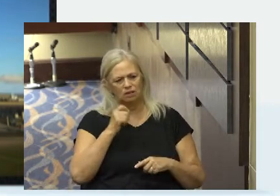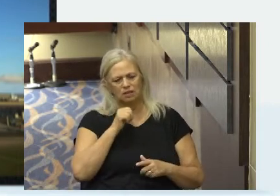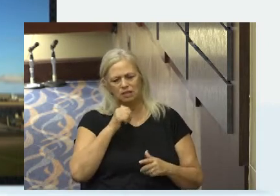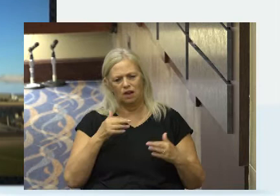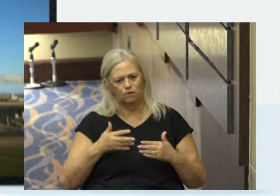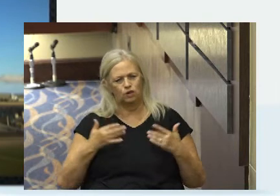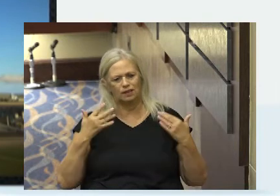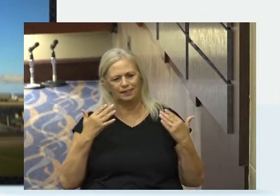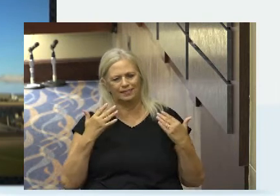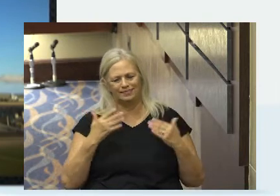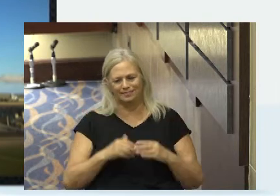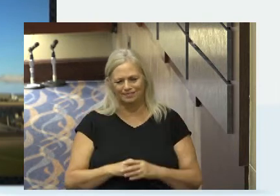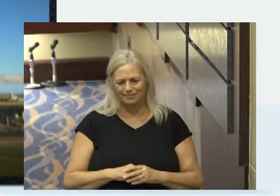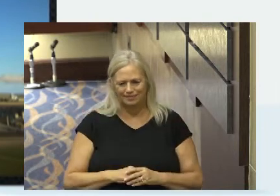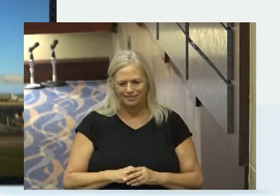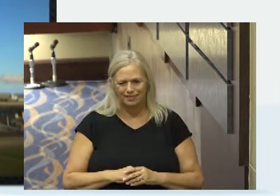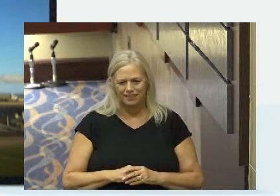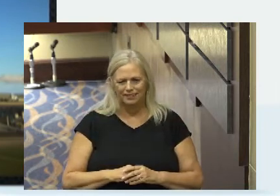Forbidding.